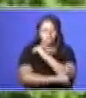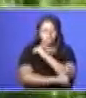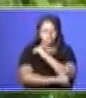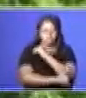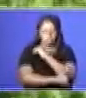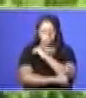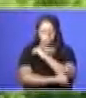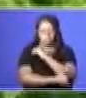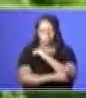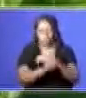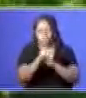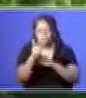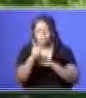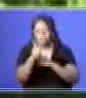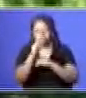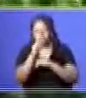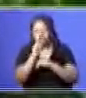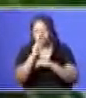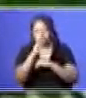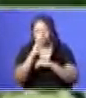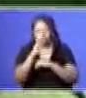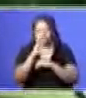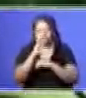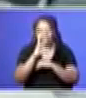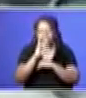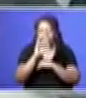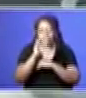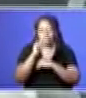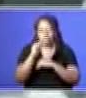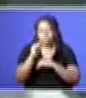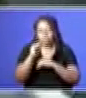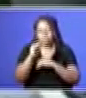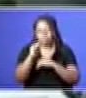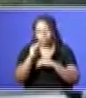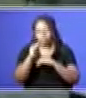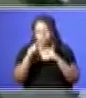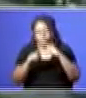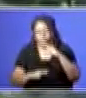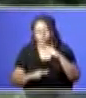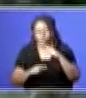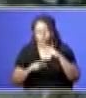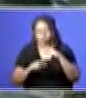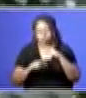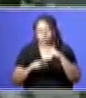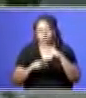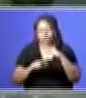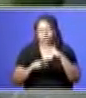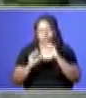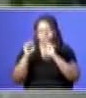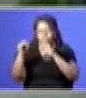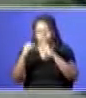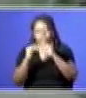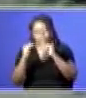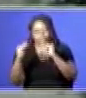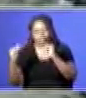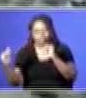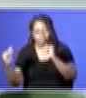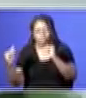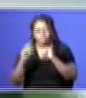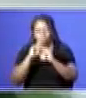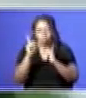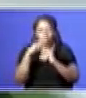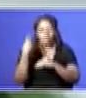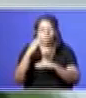point in our whole country is only 206 feet above sea level, and we're very vulnerable to storm surge. So thinking about where we